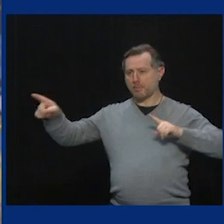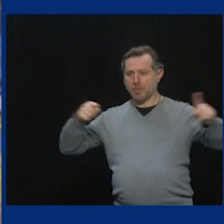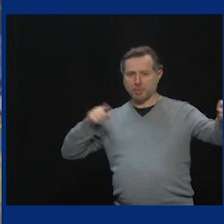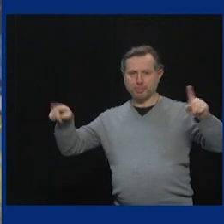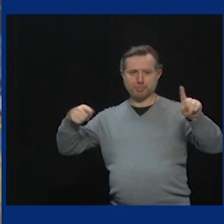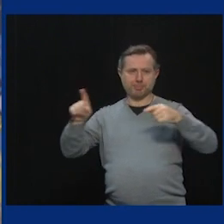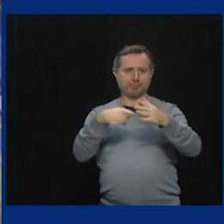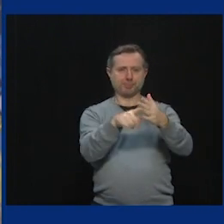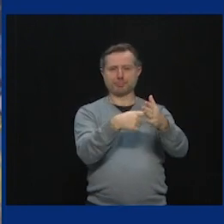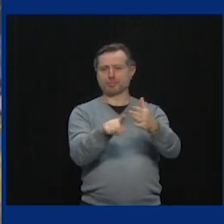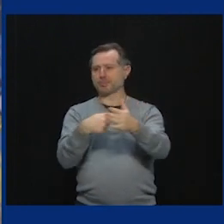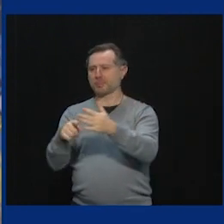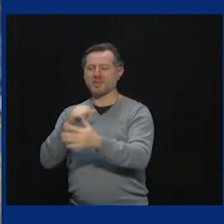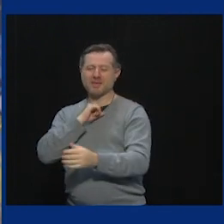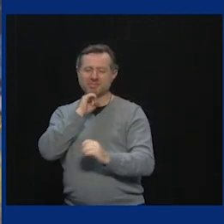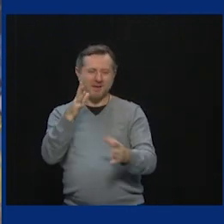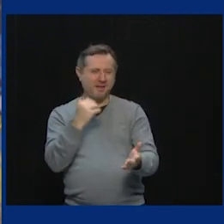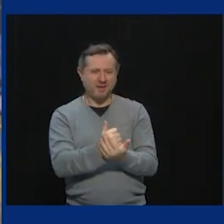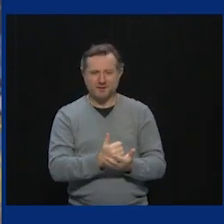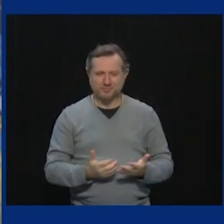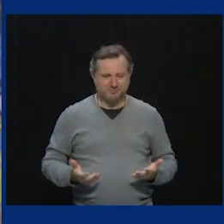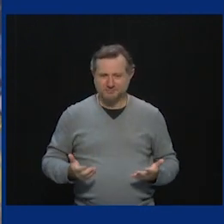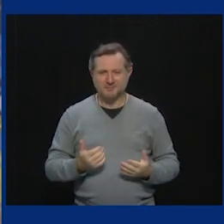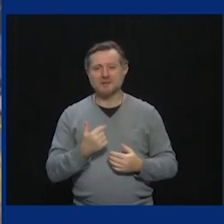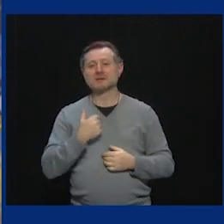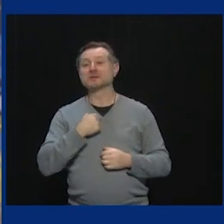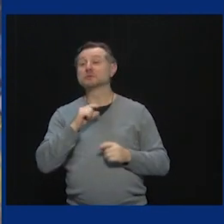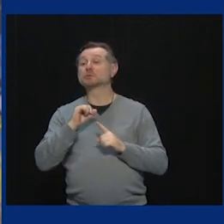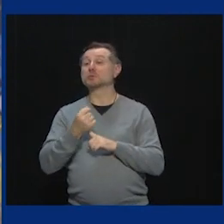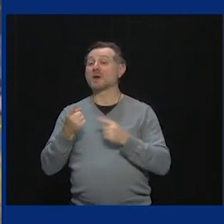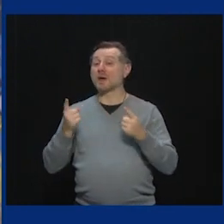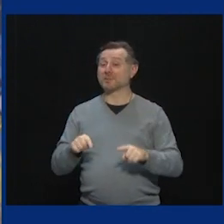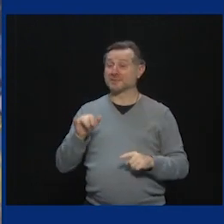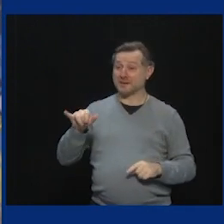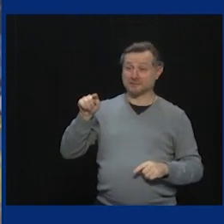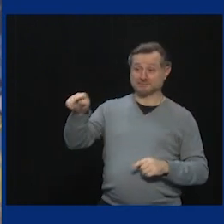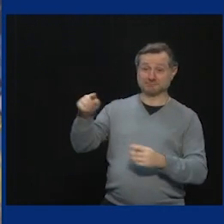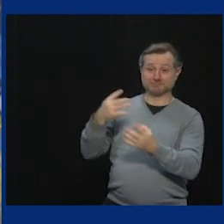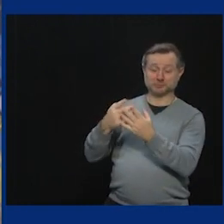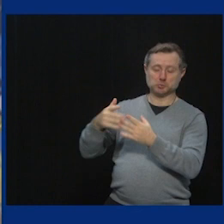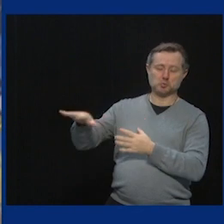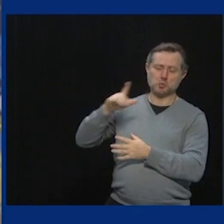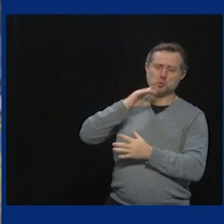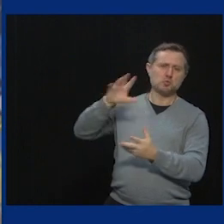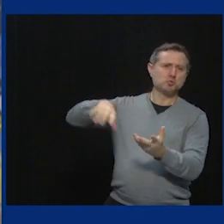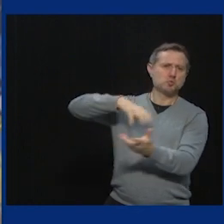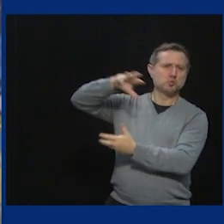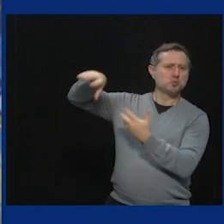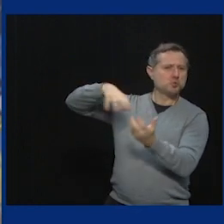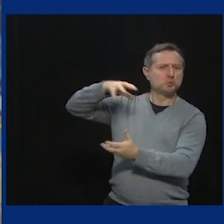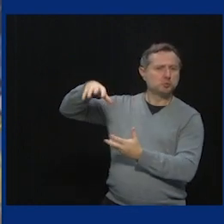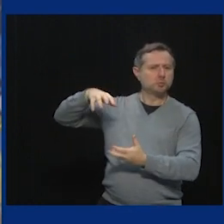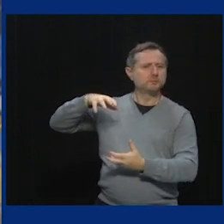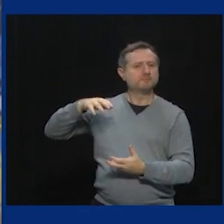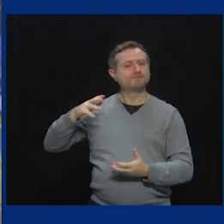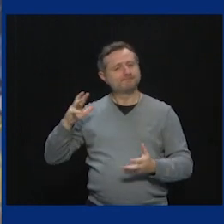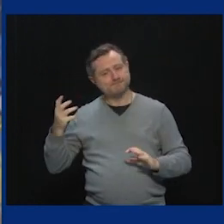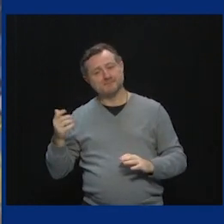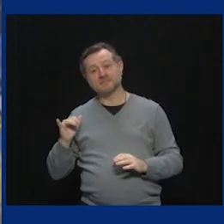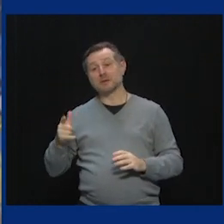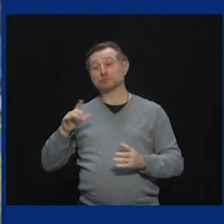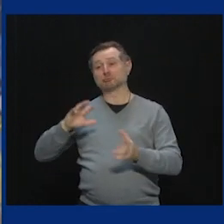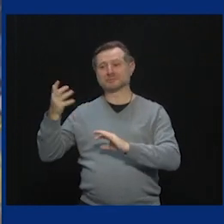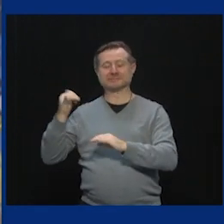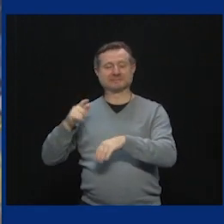and the state of affairs in Rikers right now is a crisis, and when crises occur,